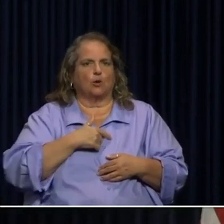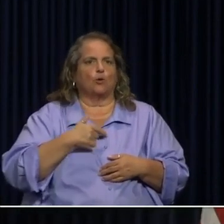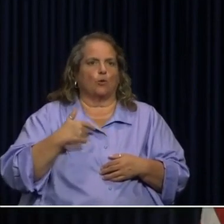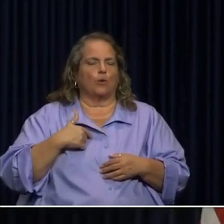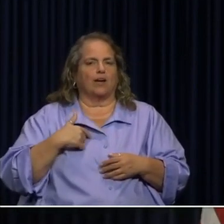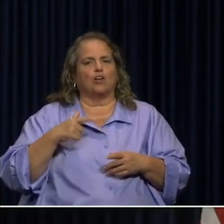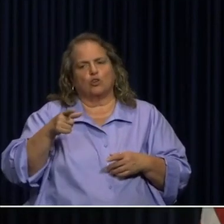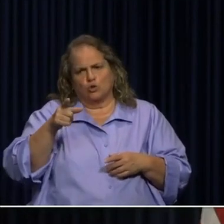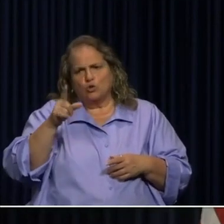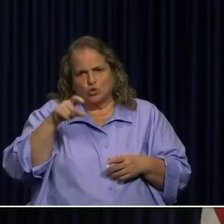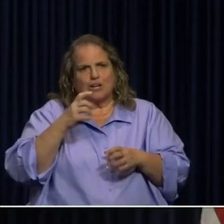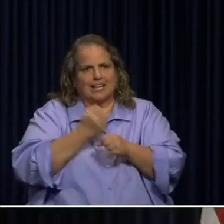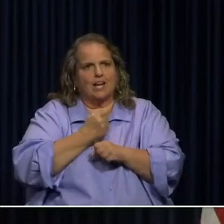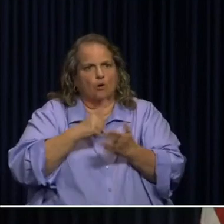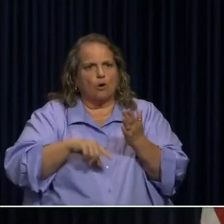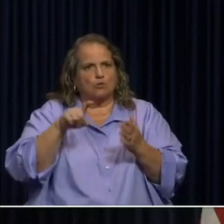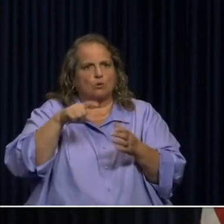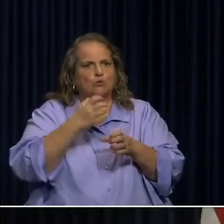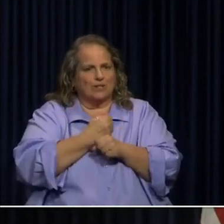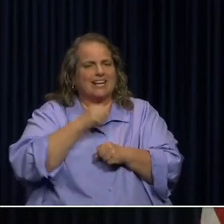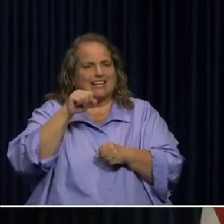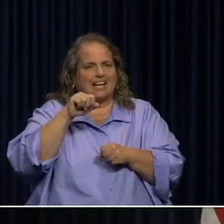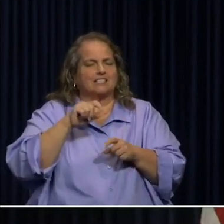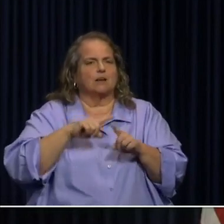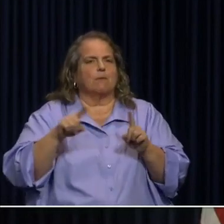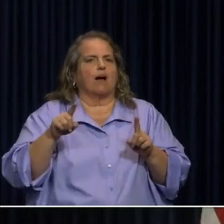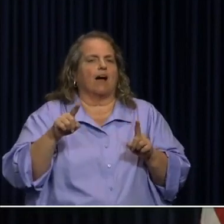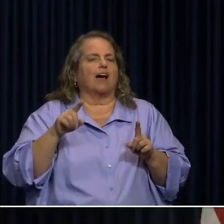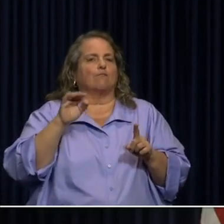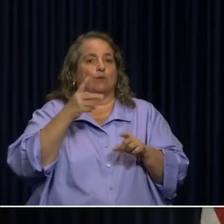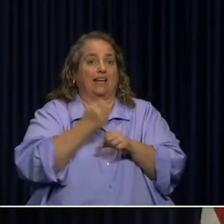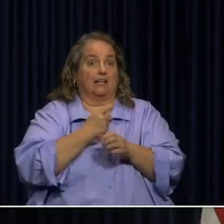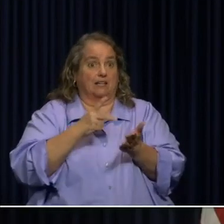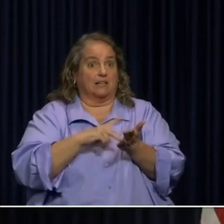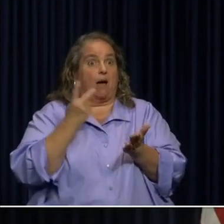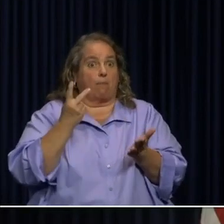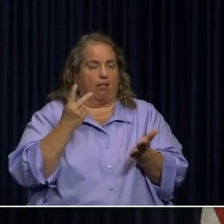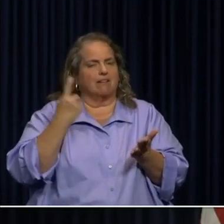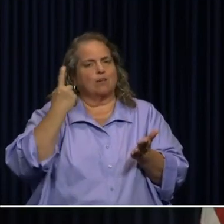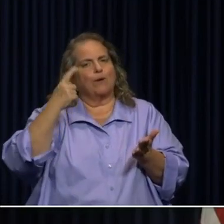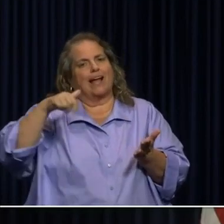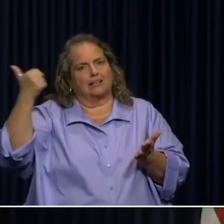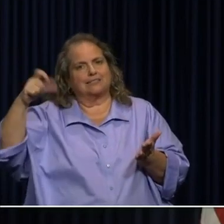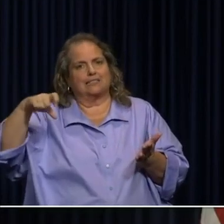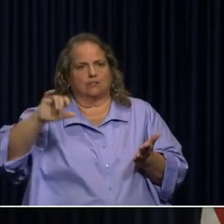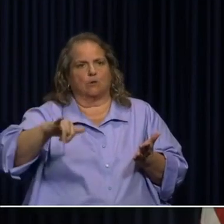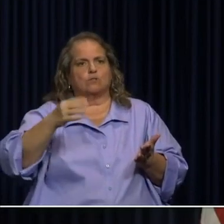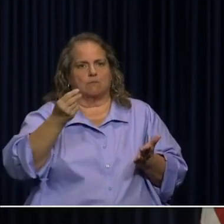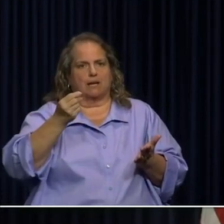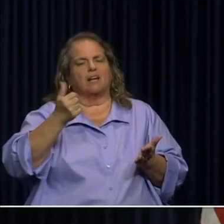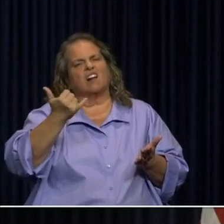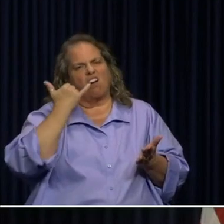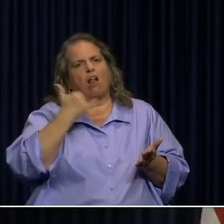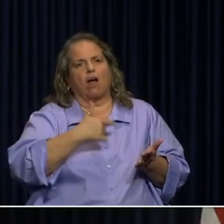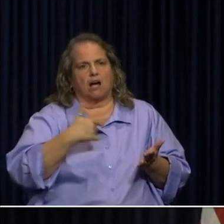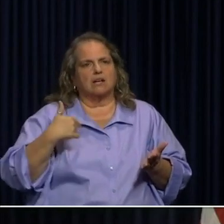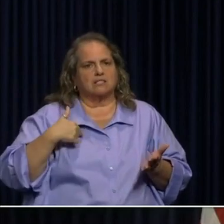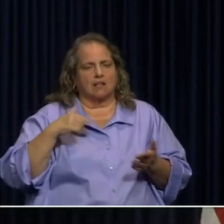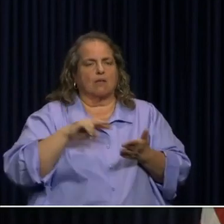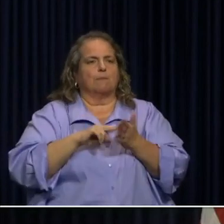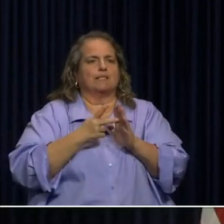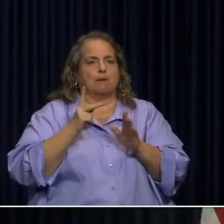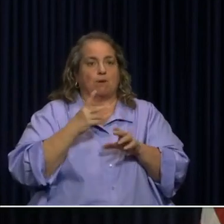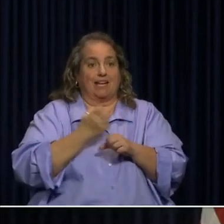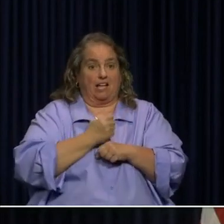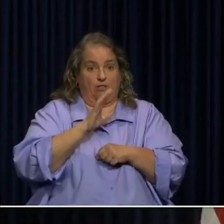what we're entitled to under it, and somebody else needs those funds. But that means that people are getting their